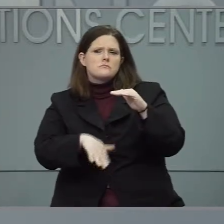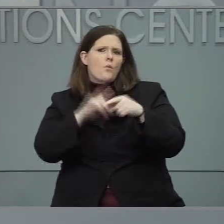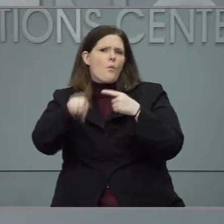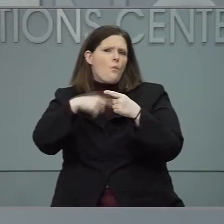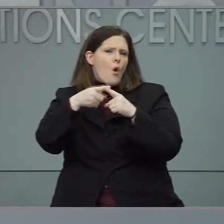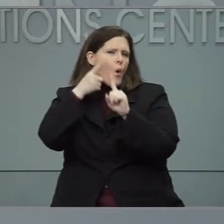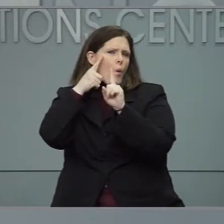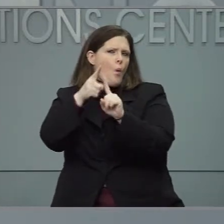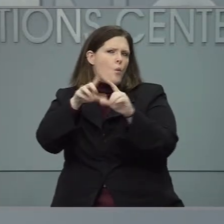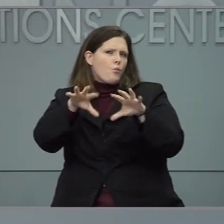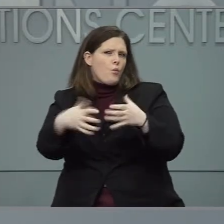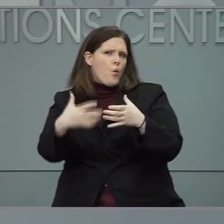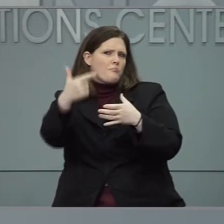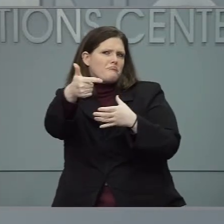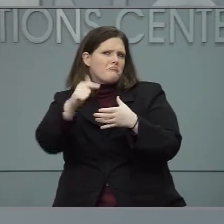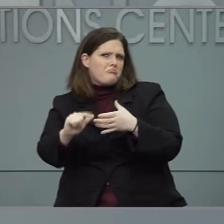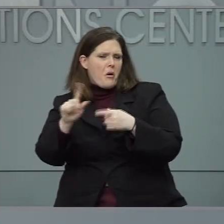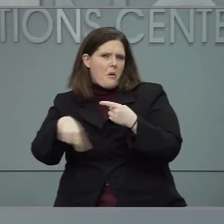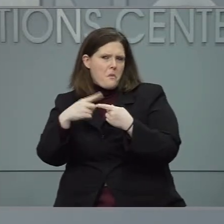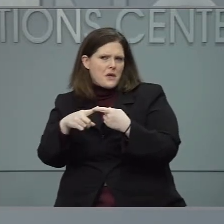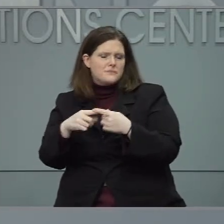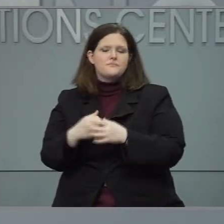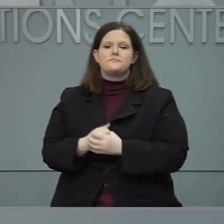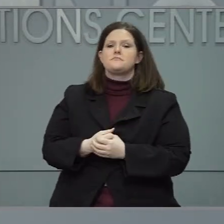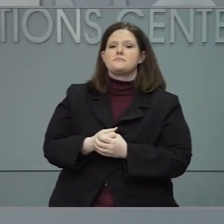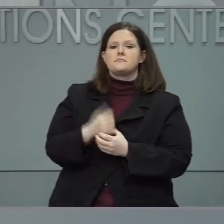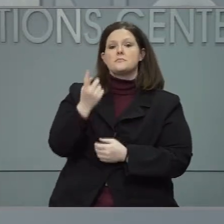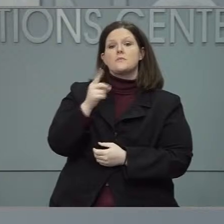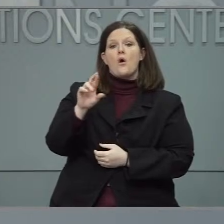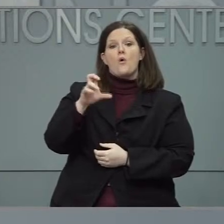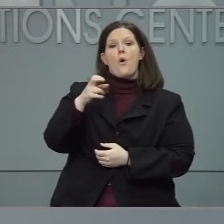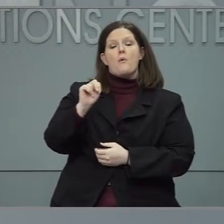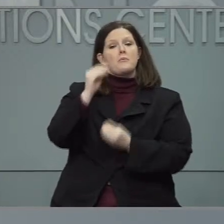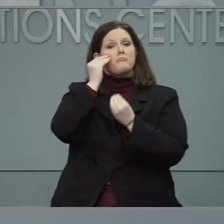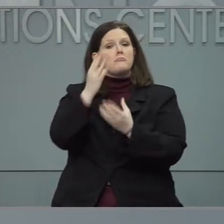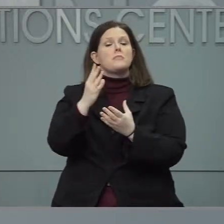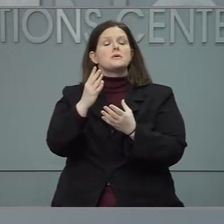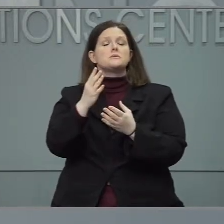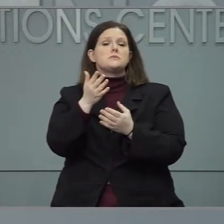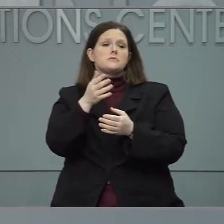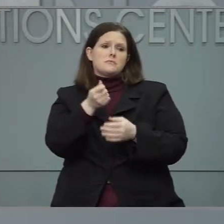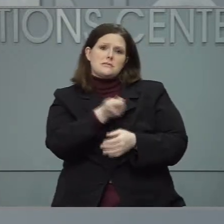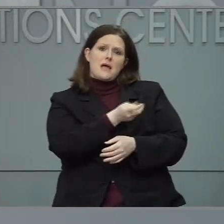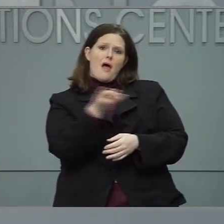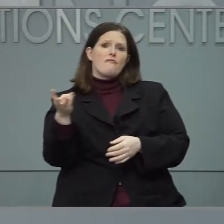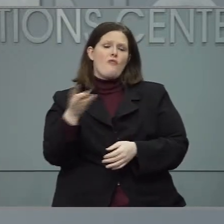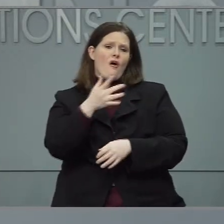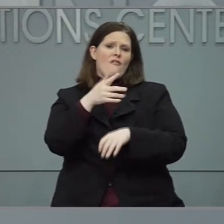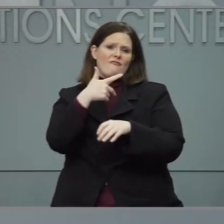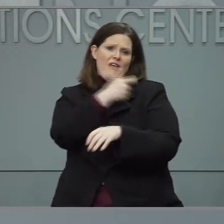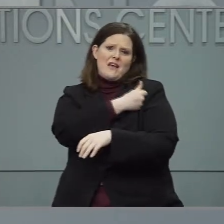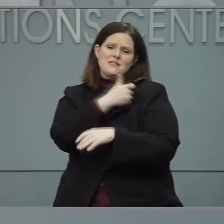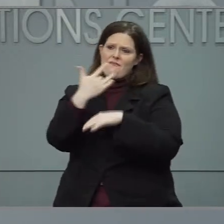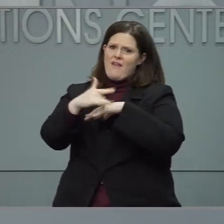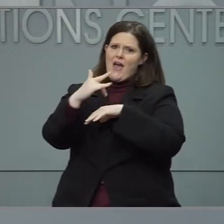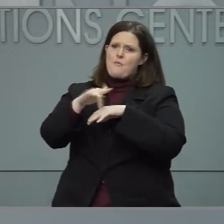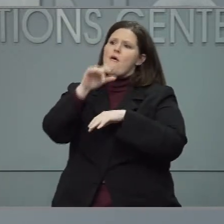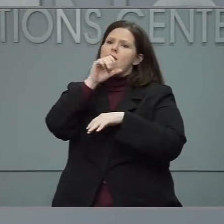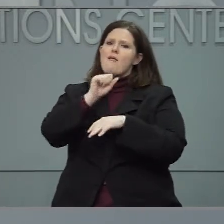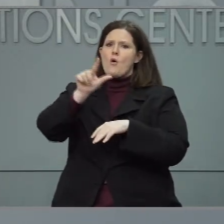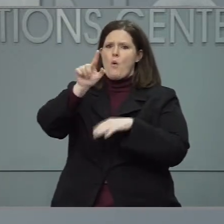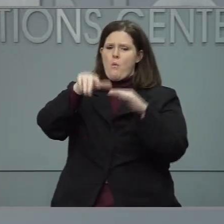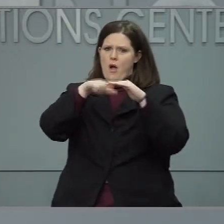thanks, Sharon. So there are several of the vaccines are able to be for folks who are under the age of 21. Currently, the